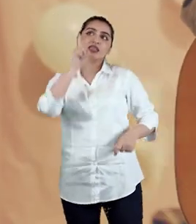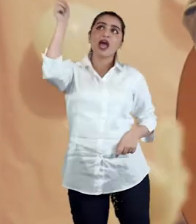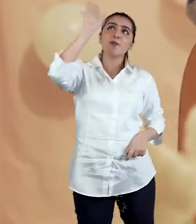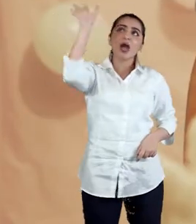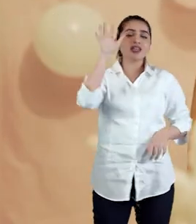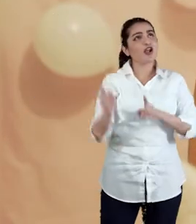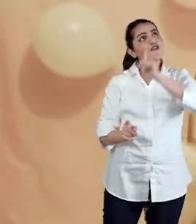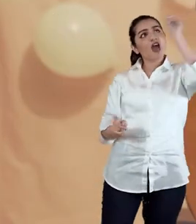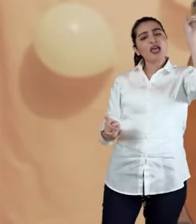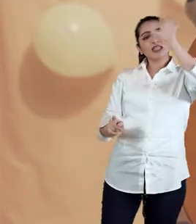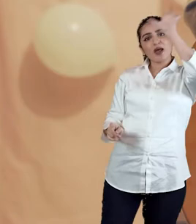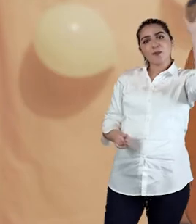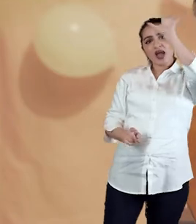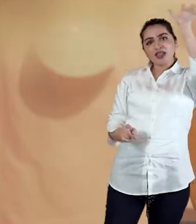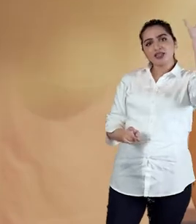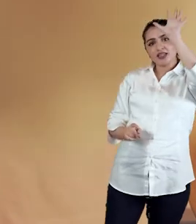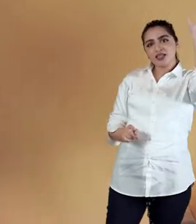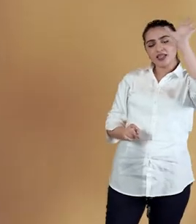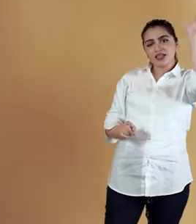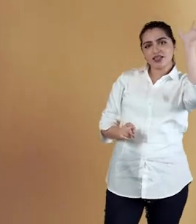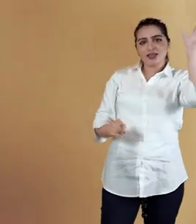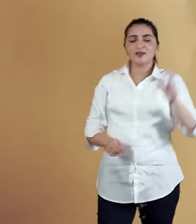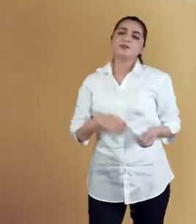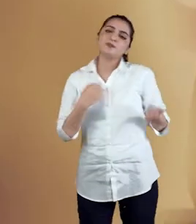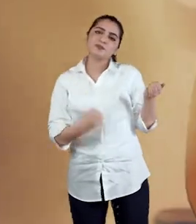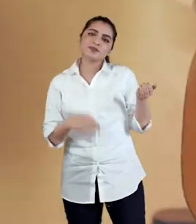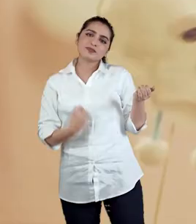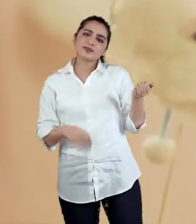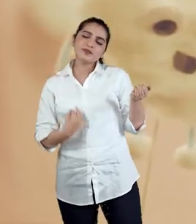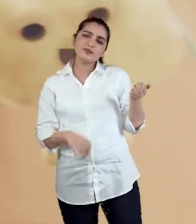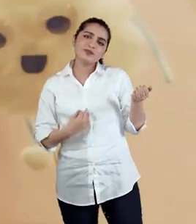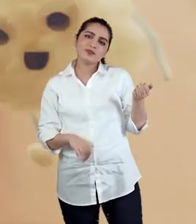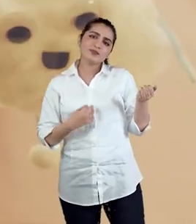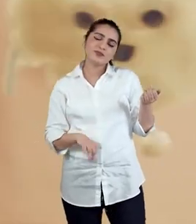badal, aisa badal, aisa badal.